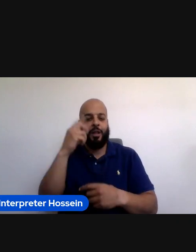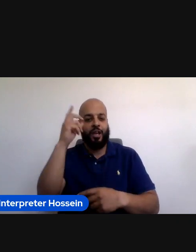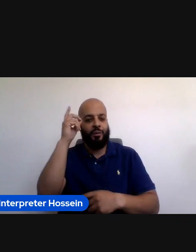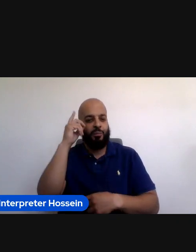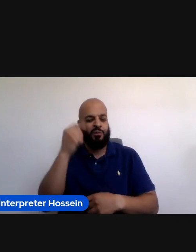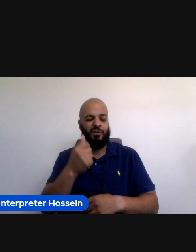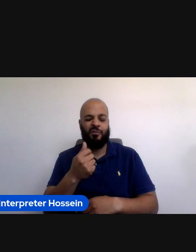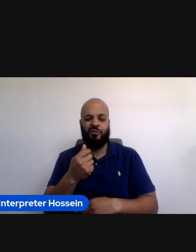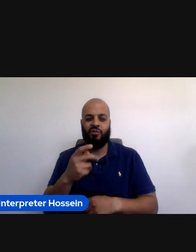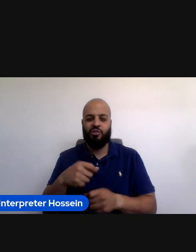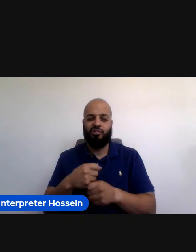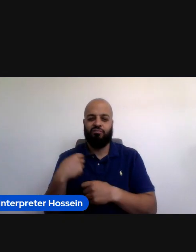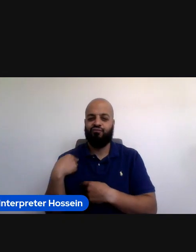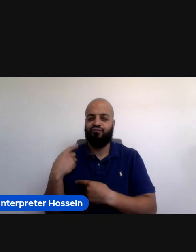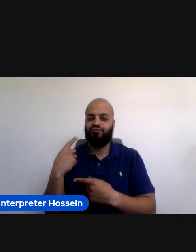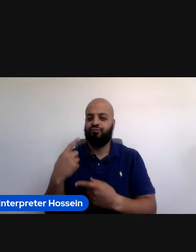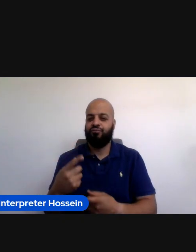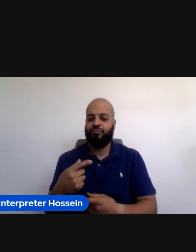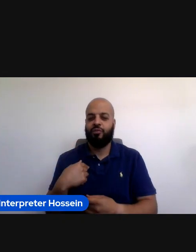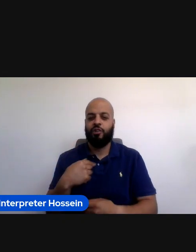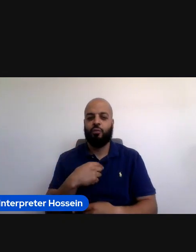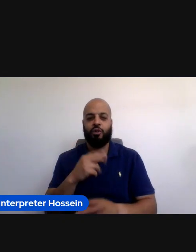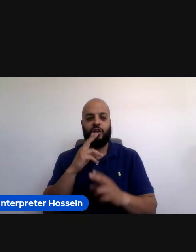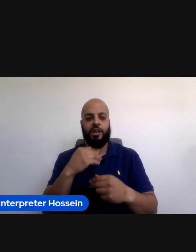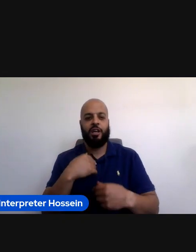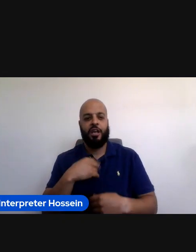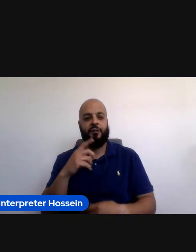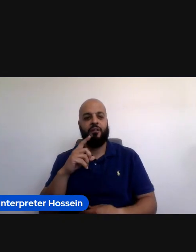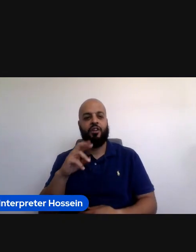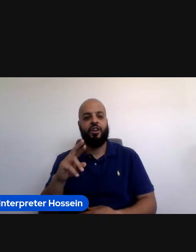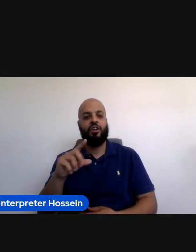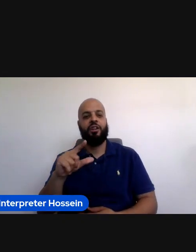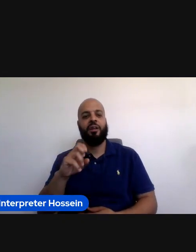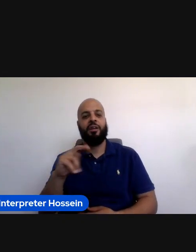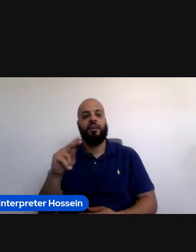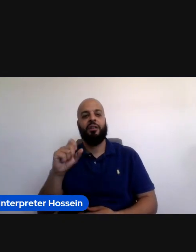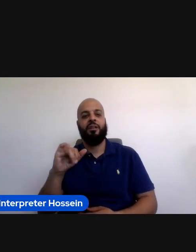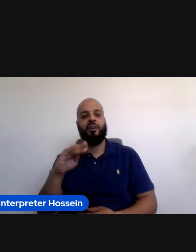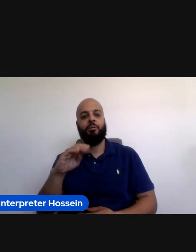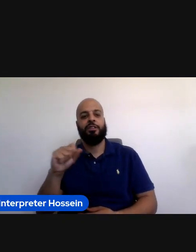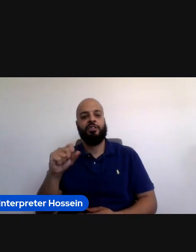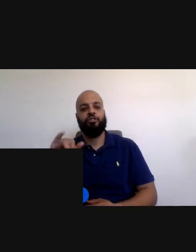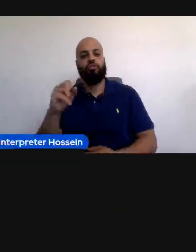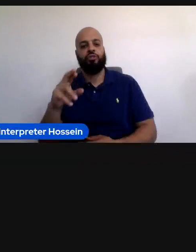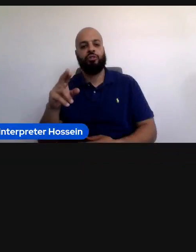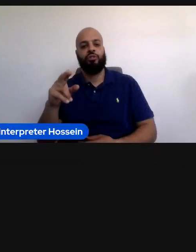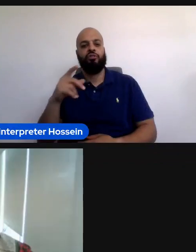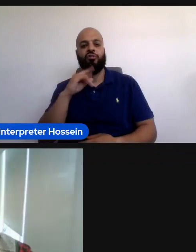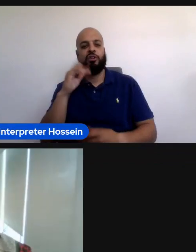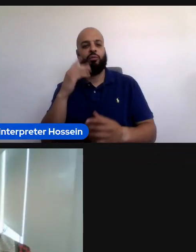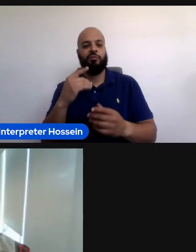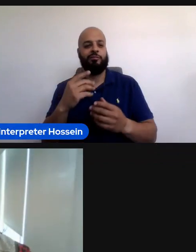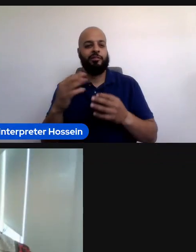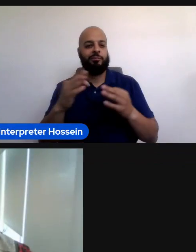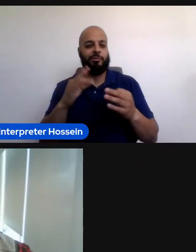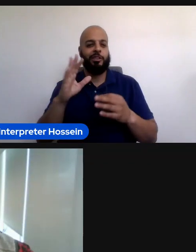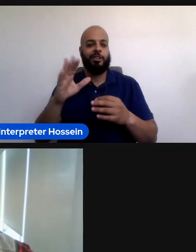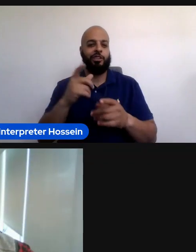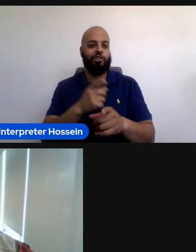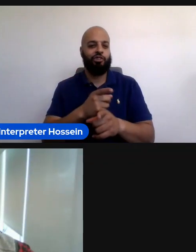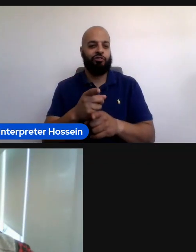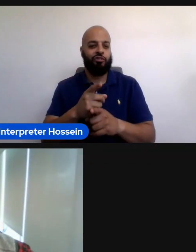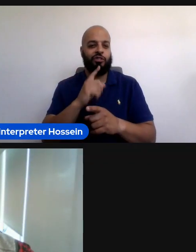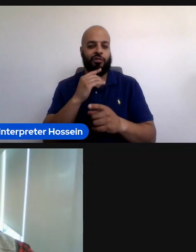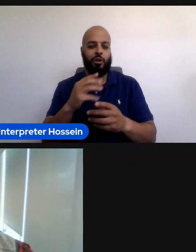we are honored to have Dr. Glenn Simmons Jr. enlighten us on his career journey and the importance of being engaged in community. I first